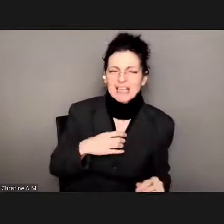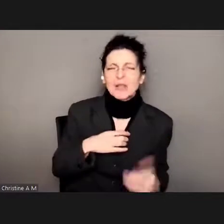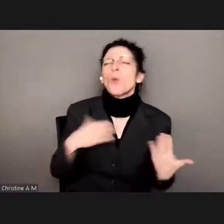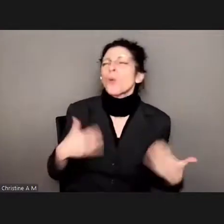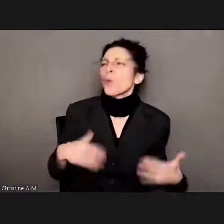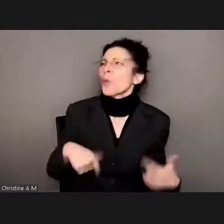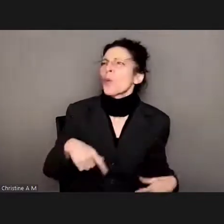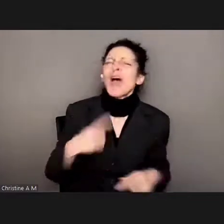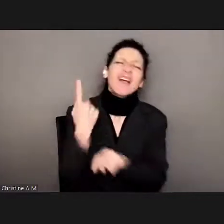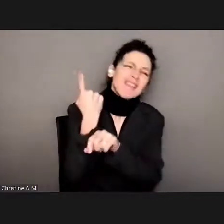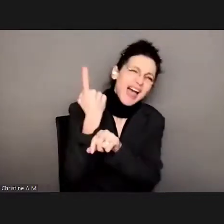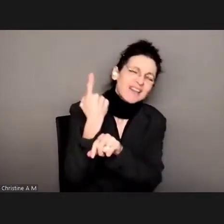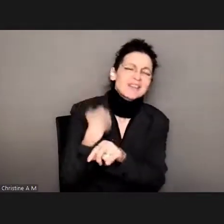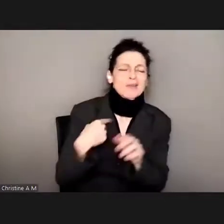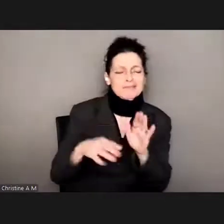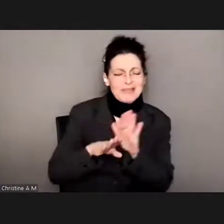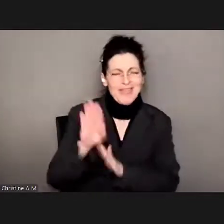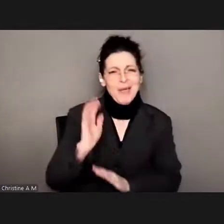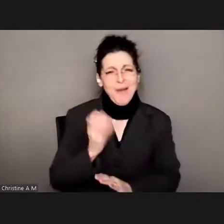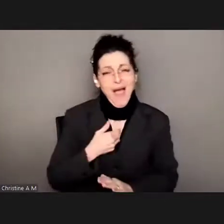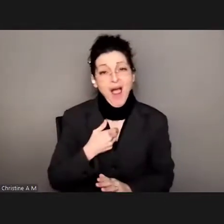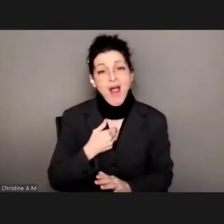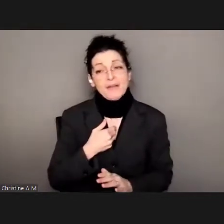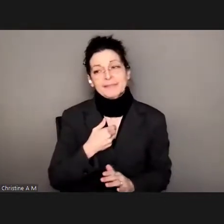about the different ways we should